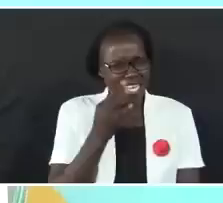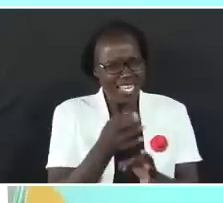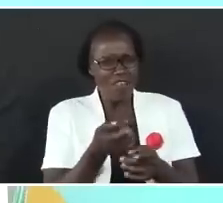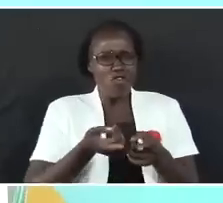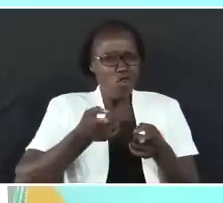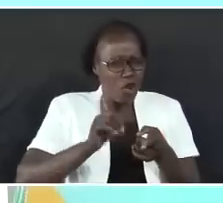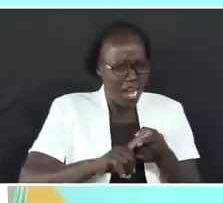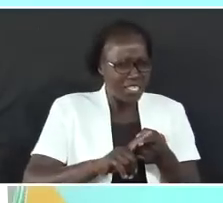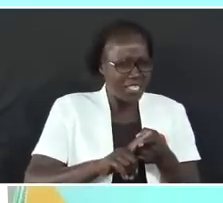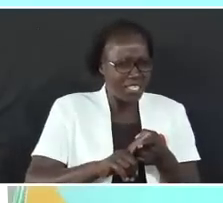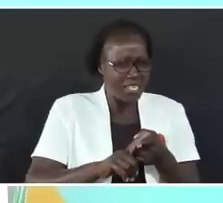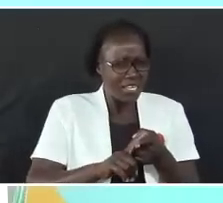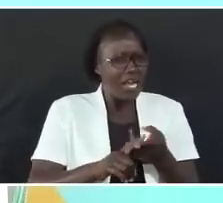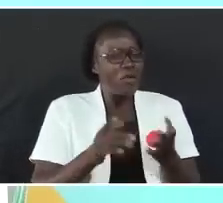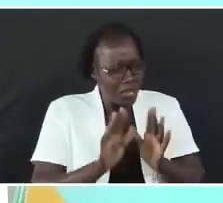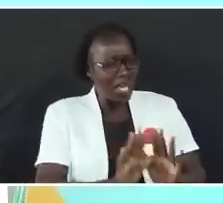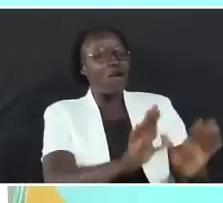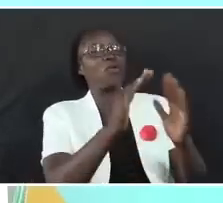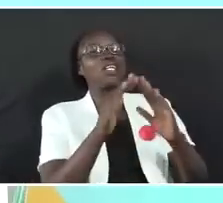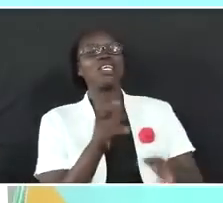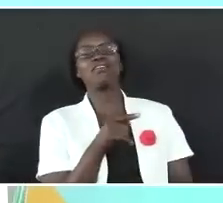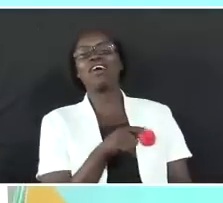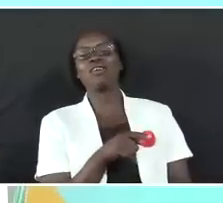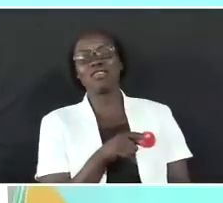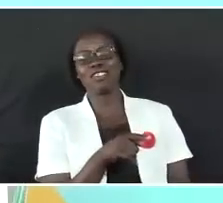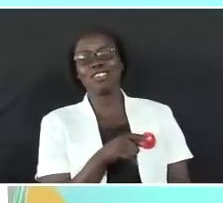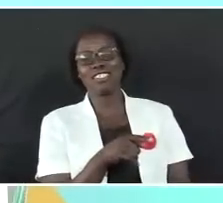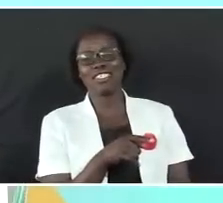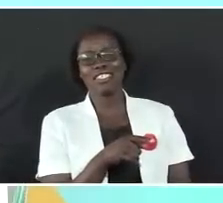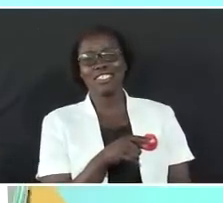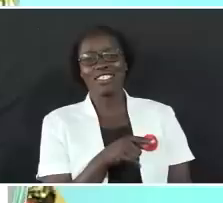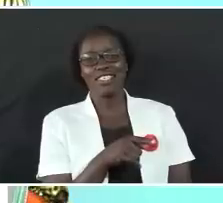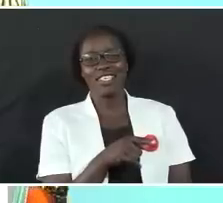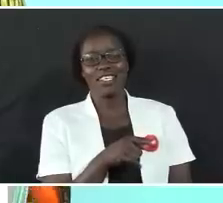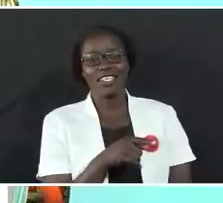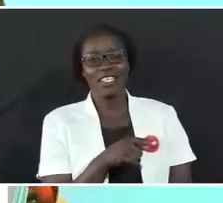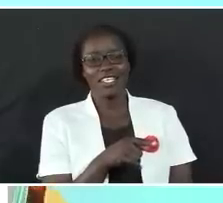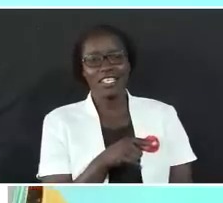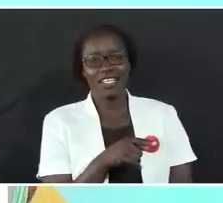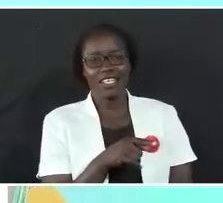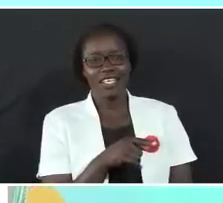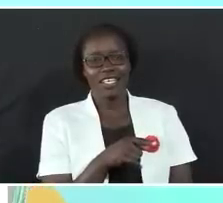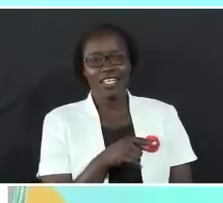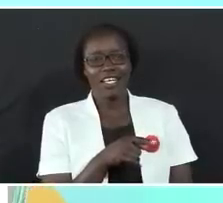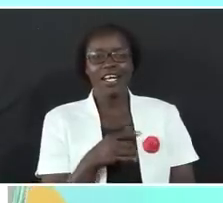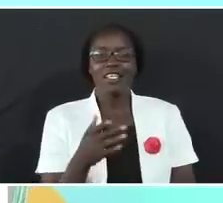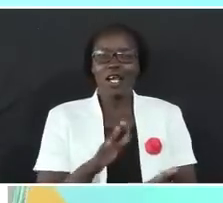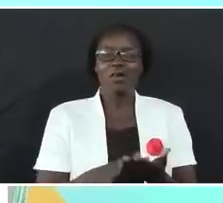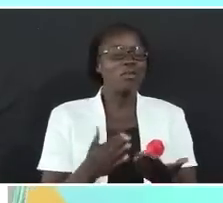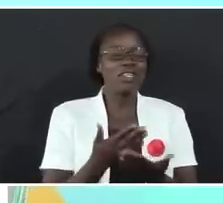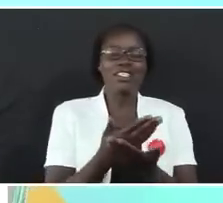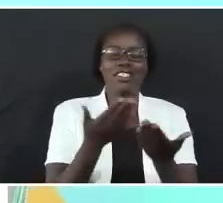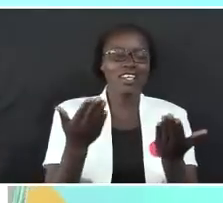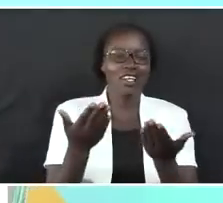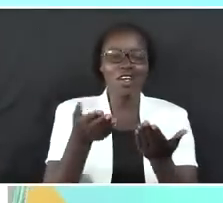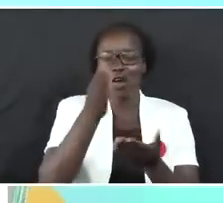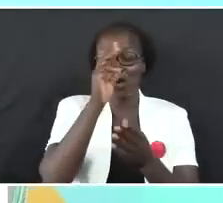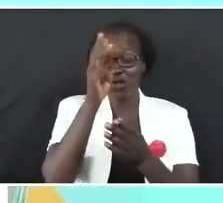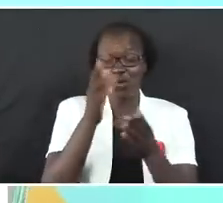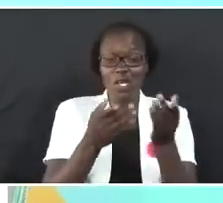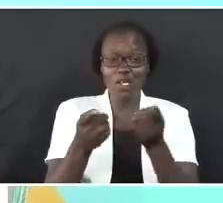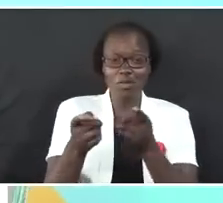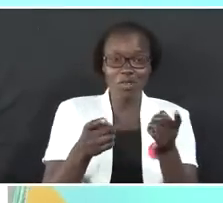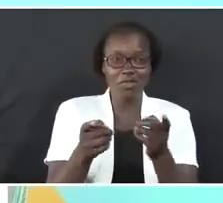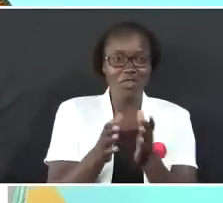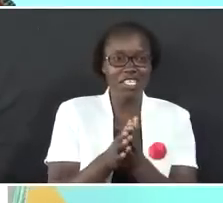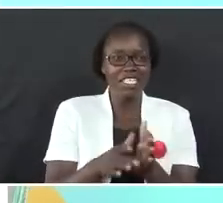add, I am leaving this house. So, let God's will be done. I think